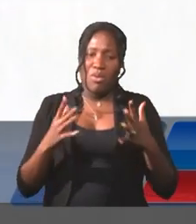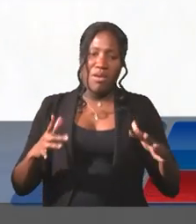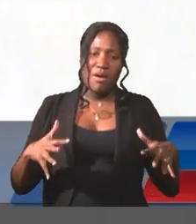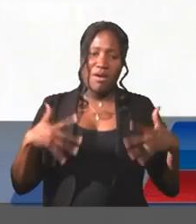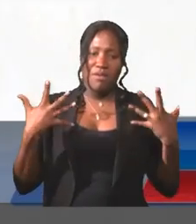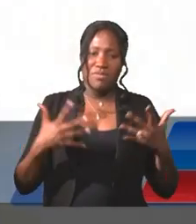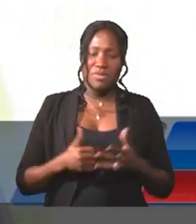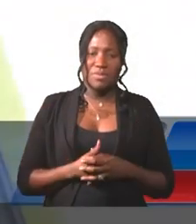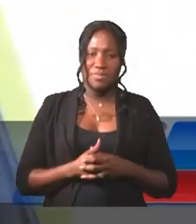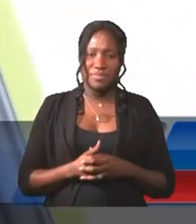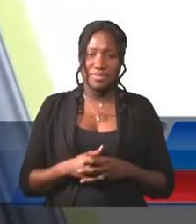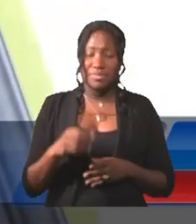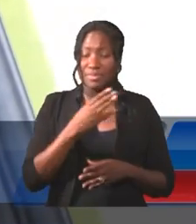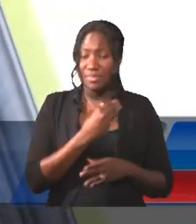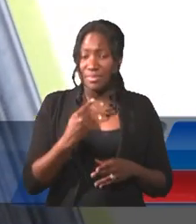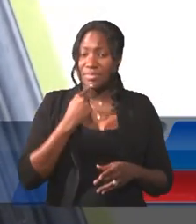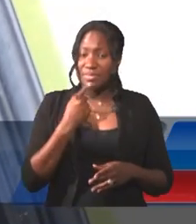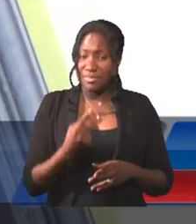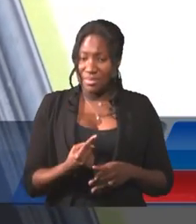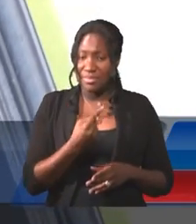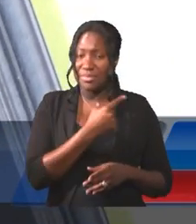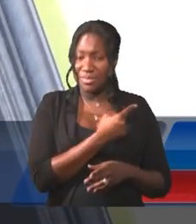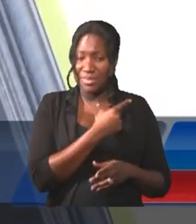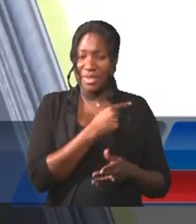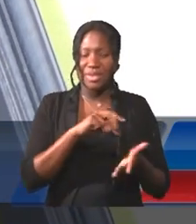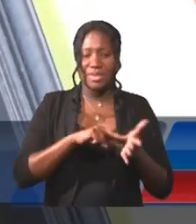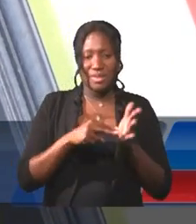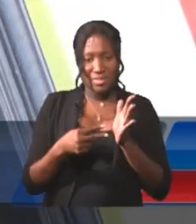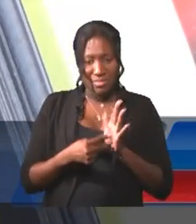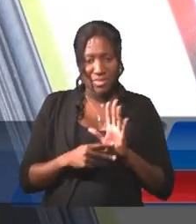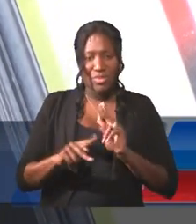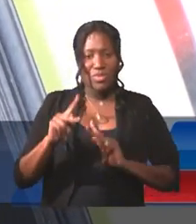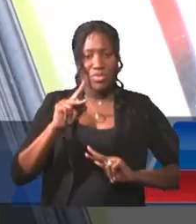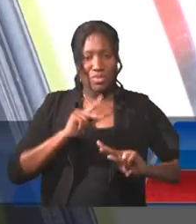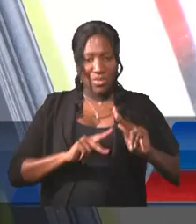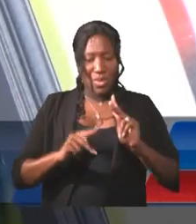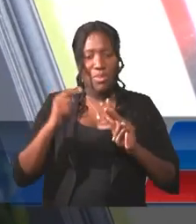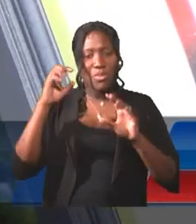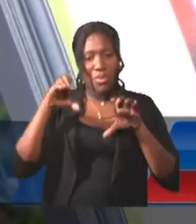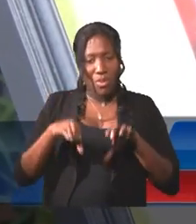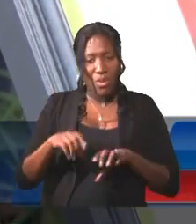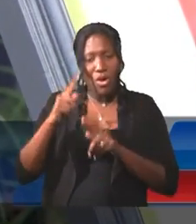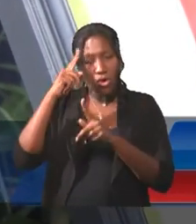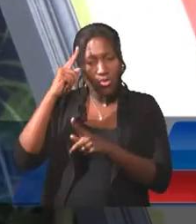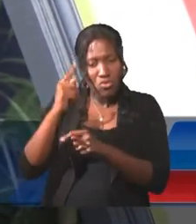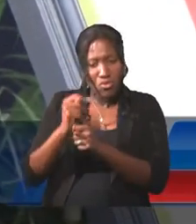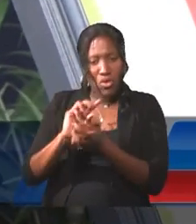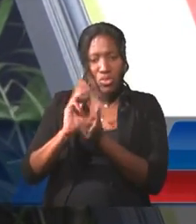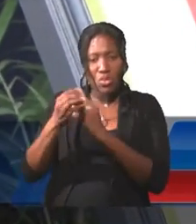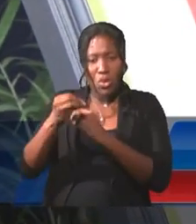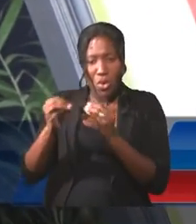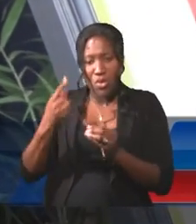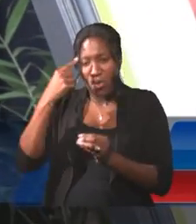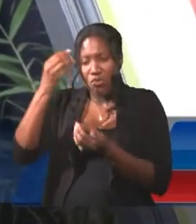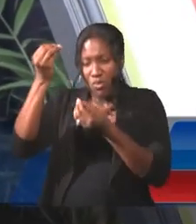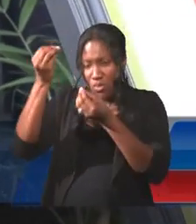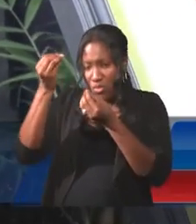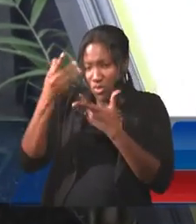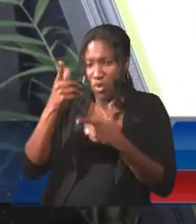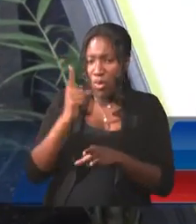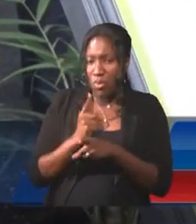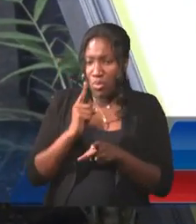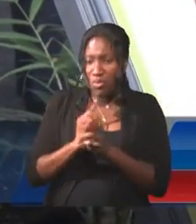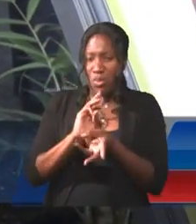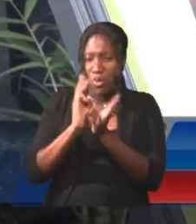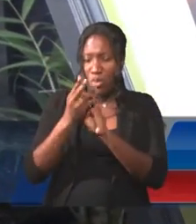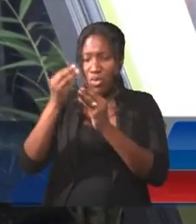lives. He noted this addition lifts the public perception of the Met Service to get reliable and accurate information to protect themselves, and